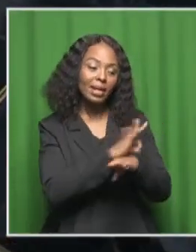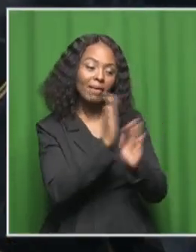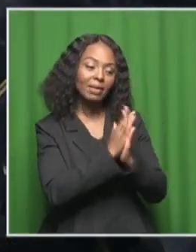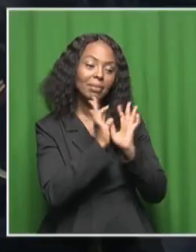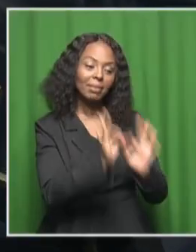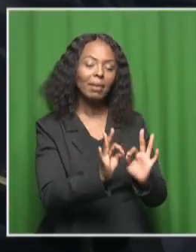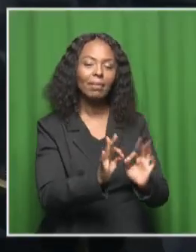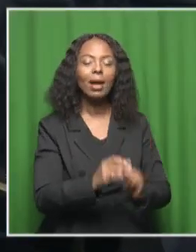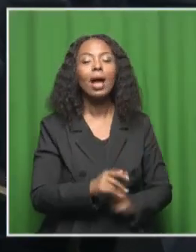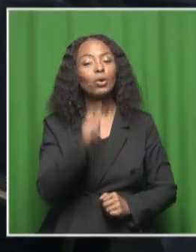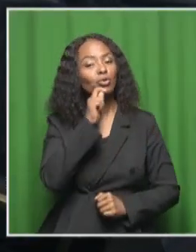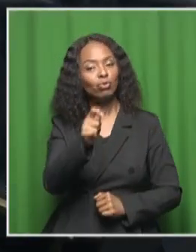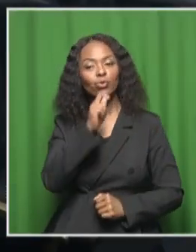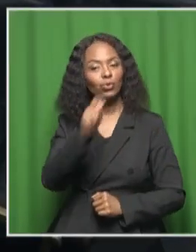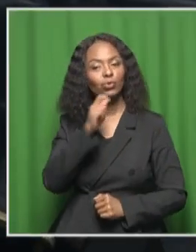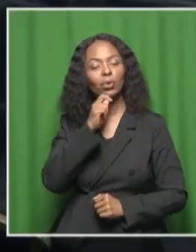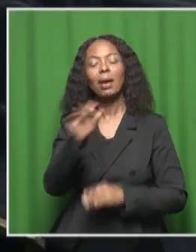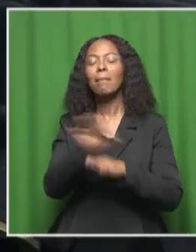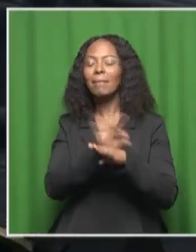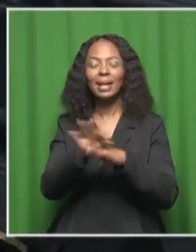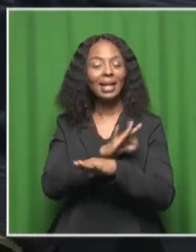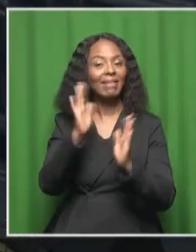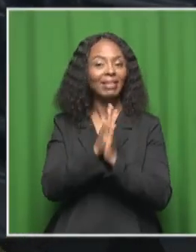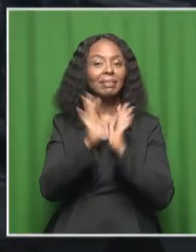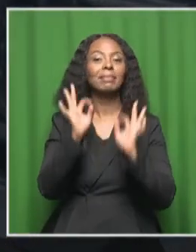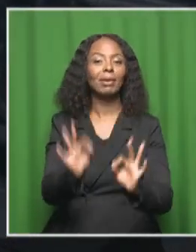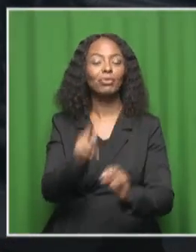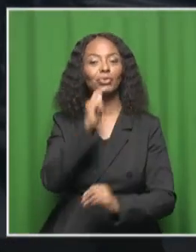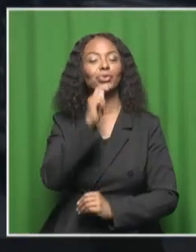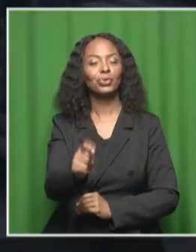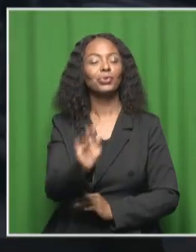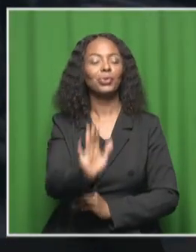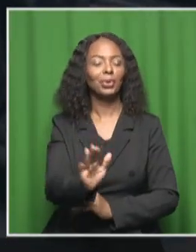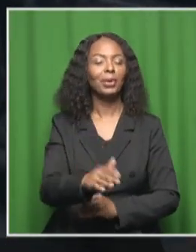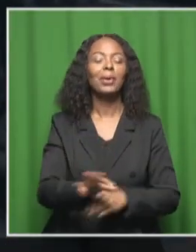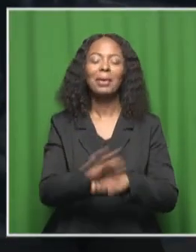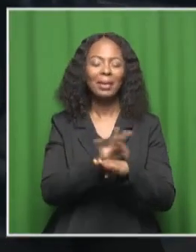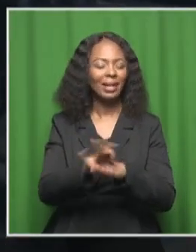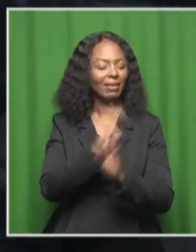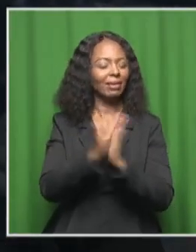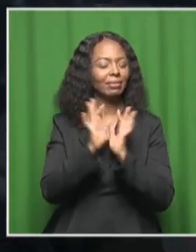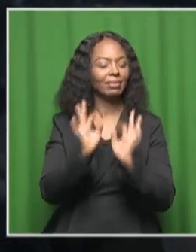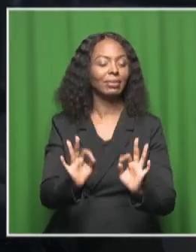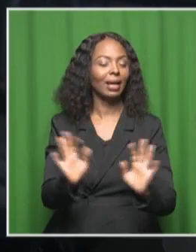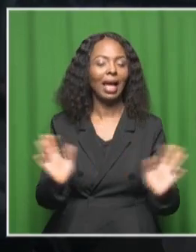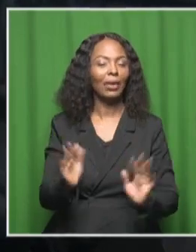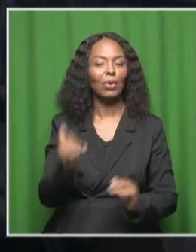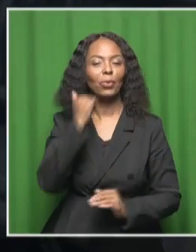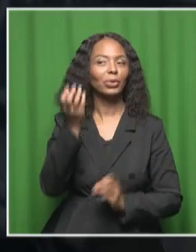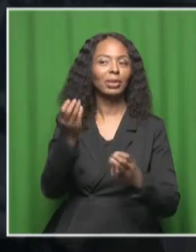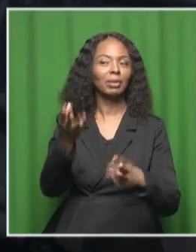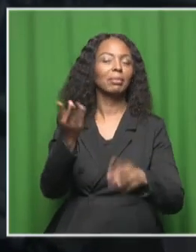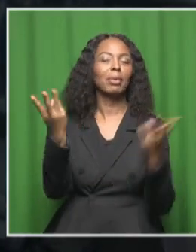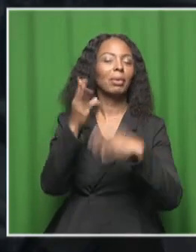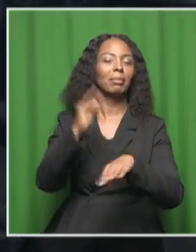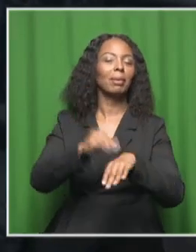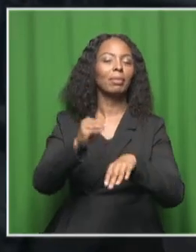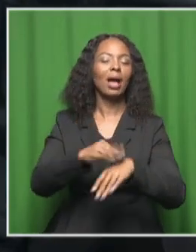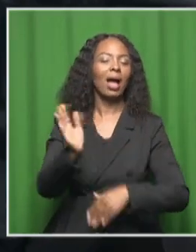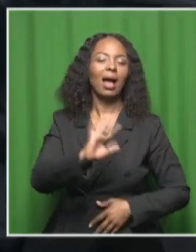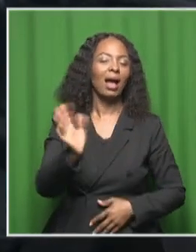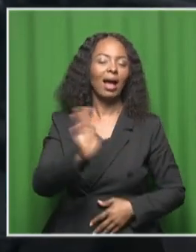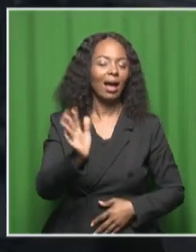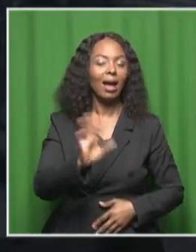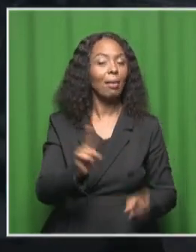to the T. I don't want to throw people under the bus. I'm not telling you what time it ends, because then you'll say I threw people under the